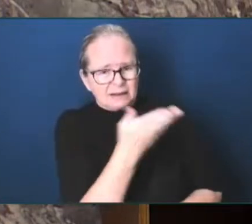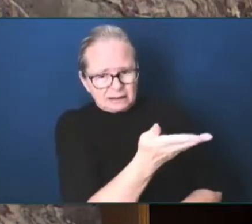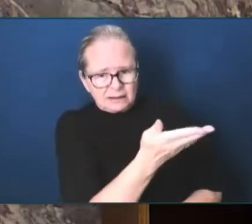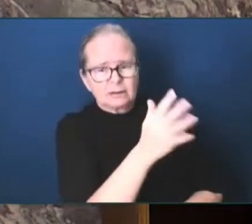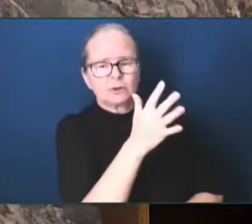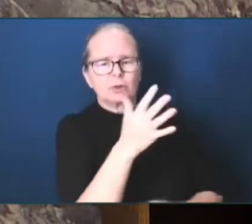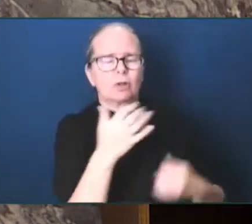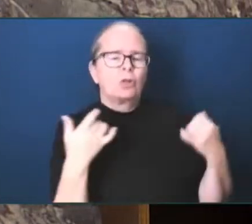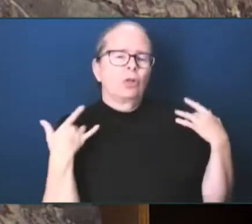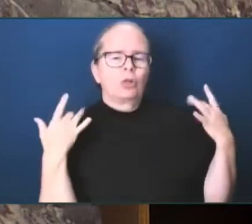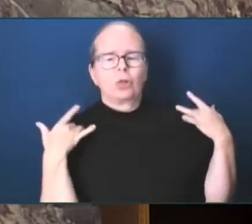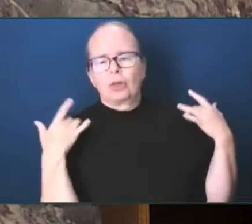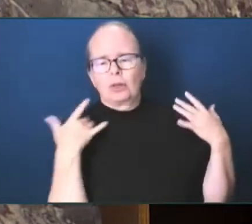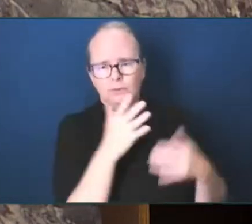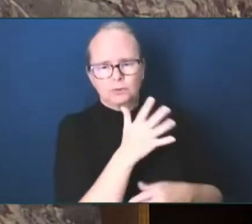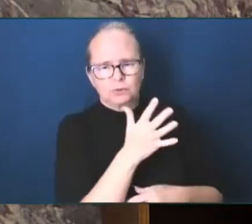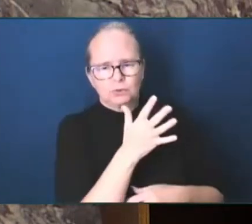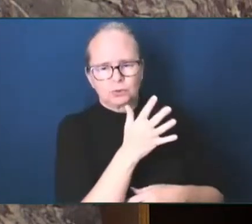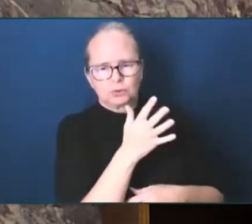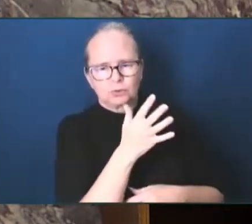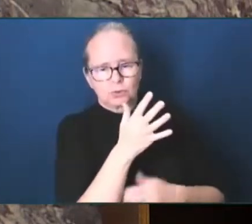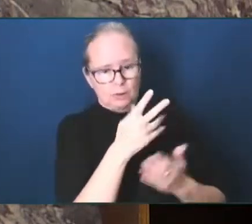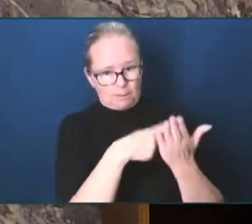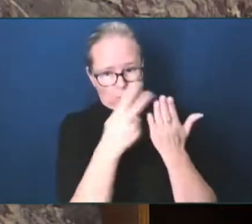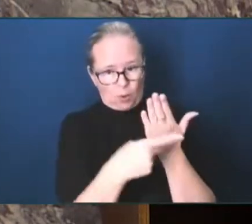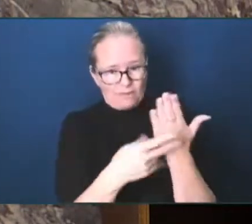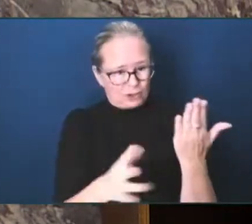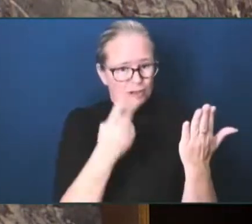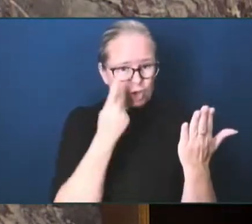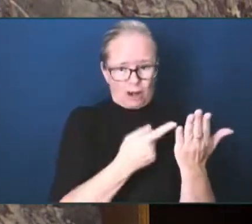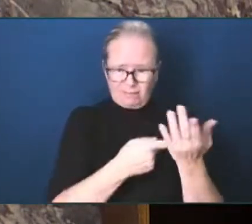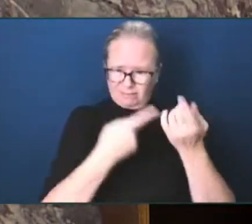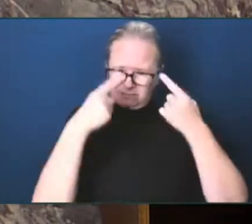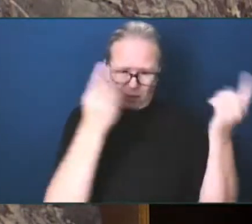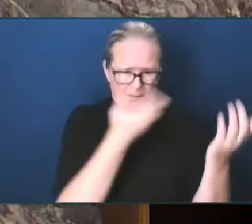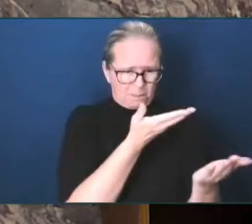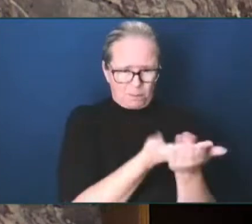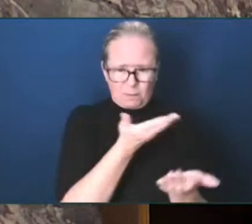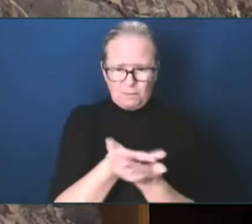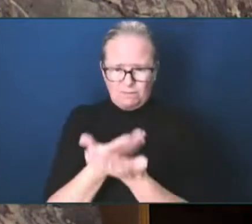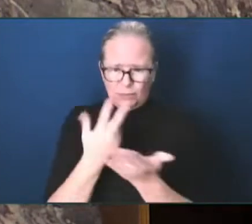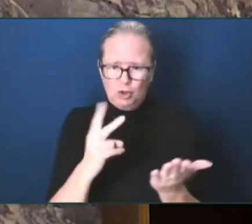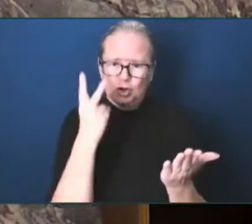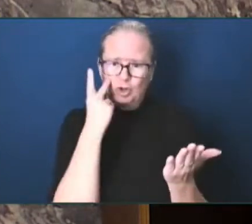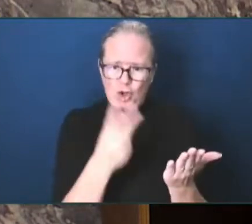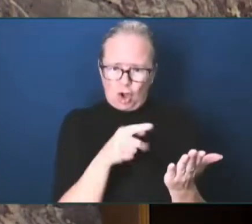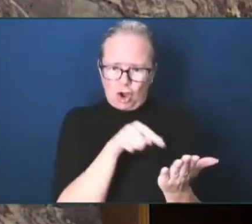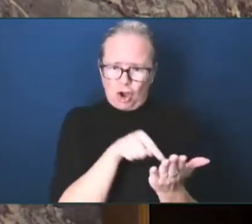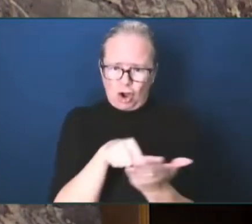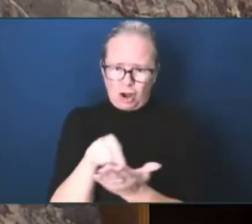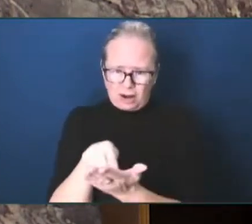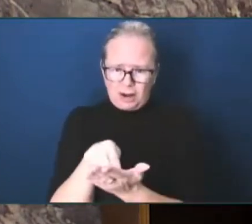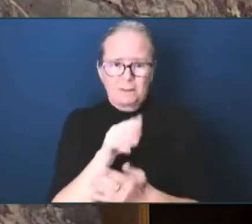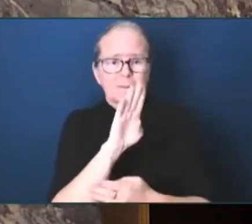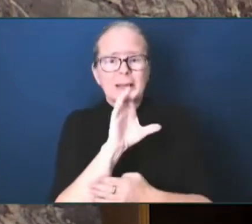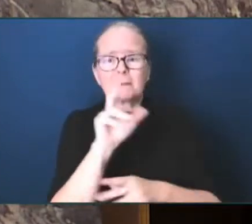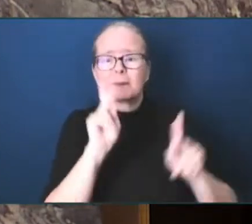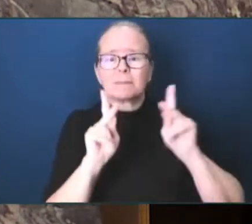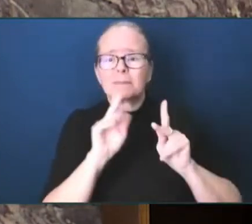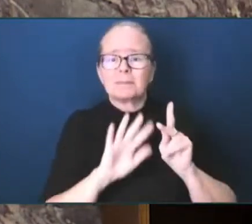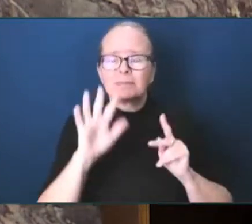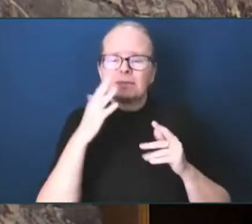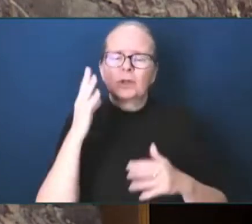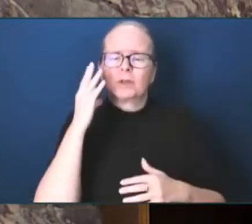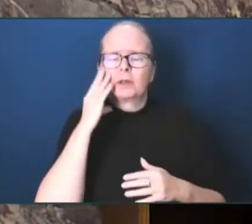in communities across British Columbia, and when British Columbians are in crisis, she needs to get directly involved and do her